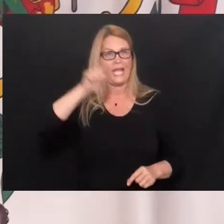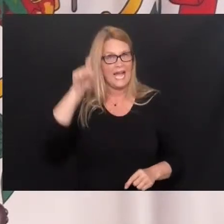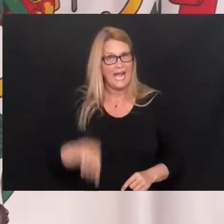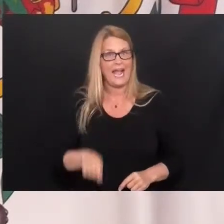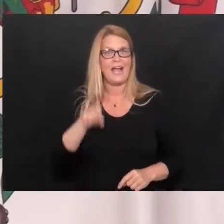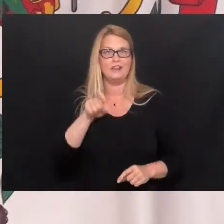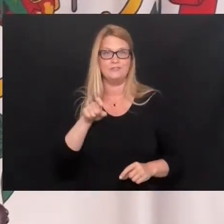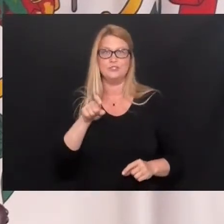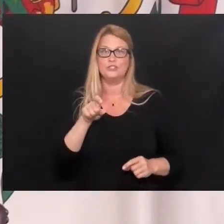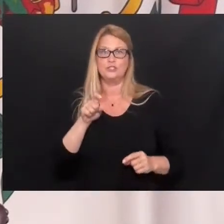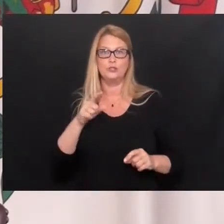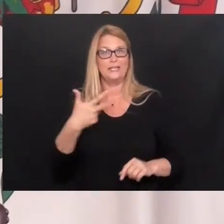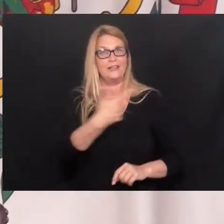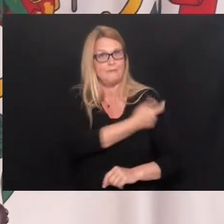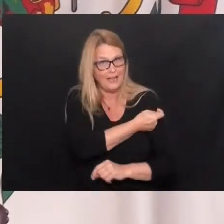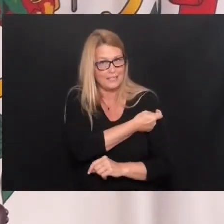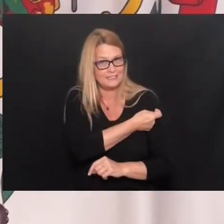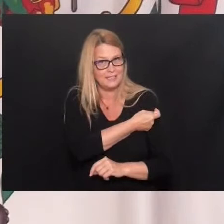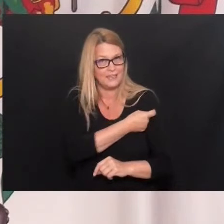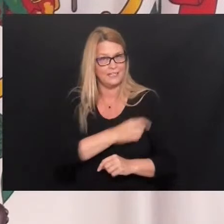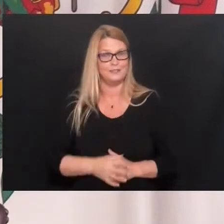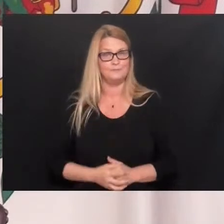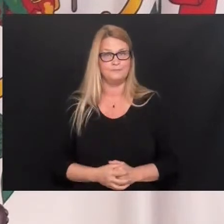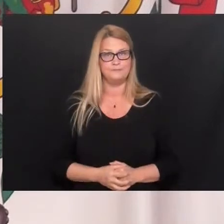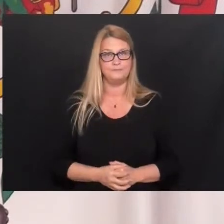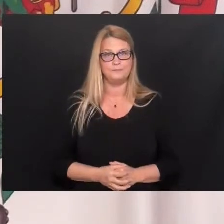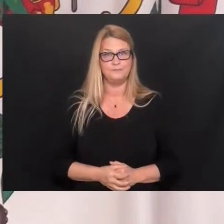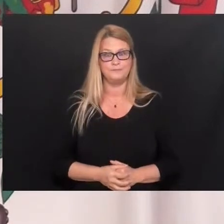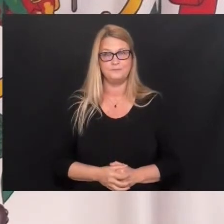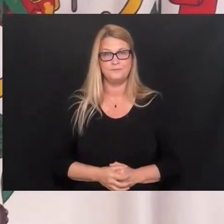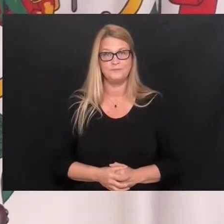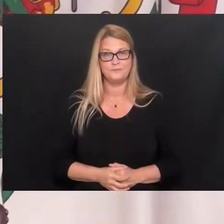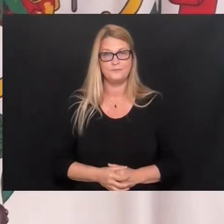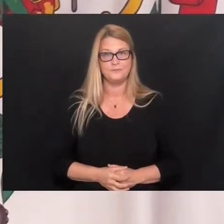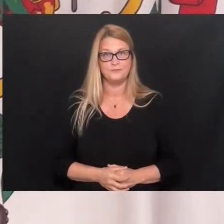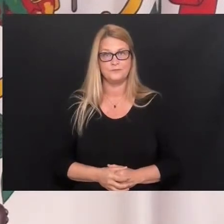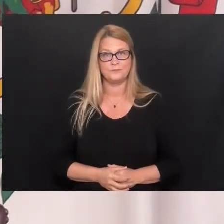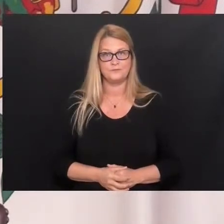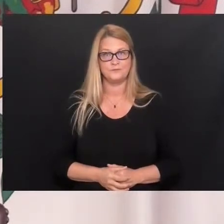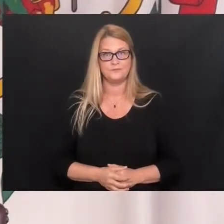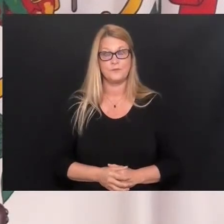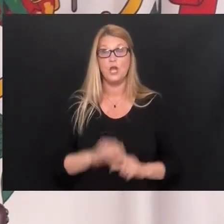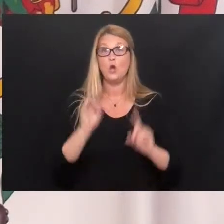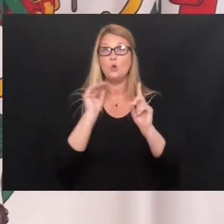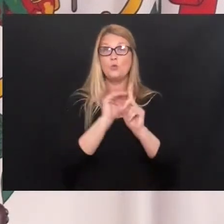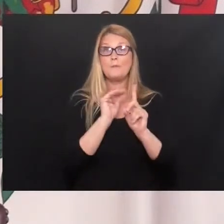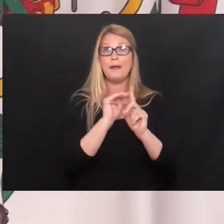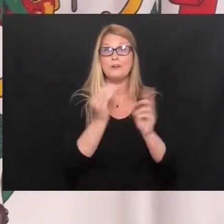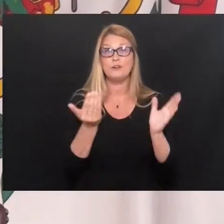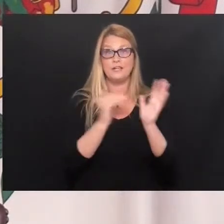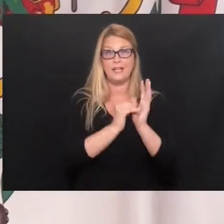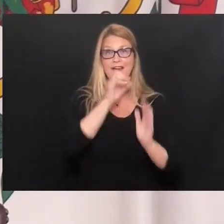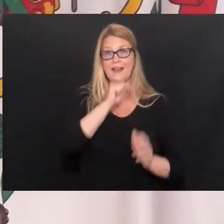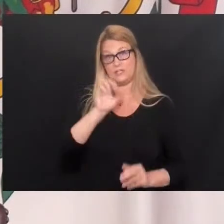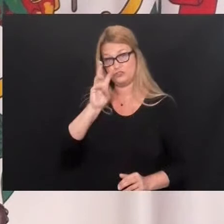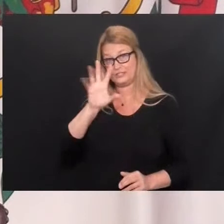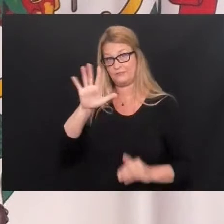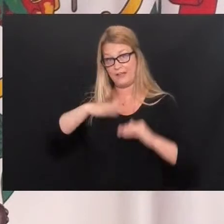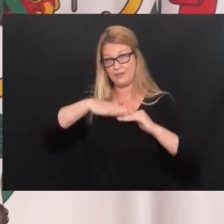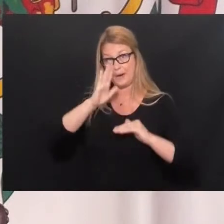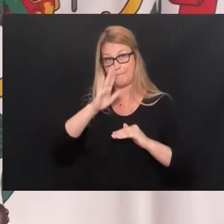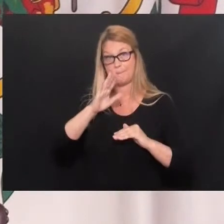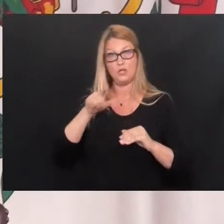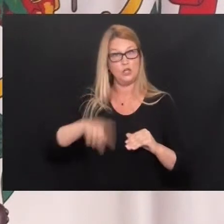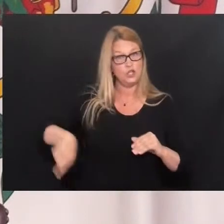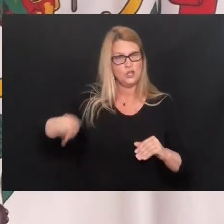absolutely got to get those people vaccinated. Now, A reminder again to those that are 65 and older and everything,